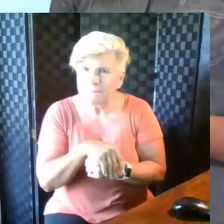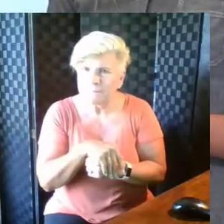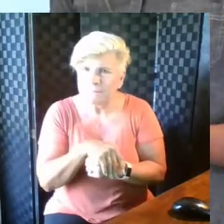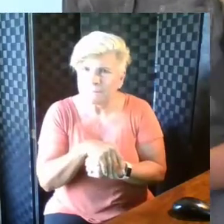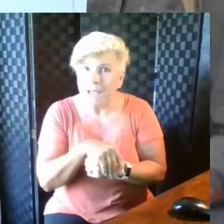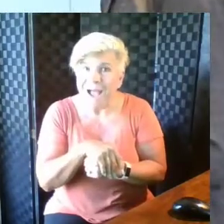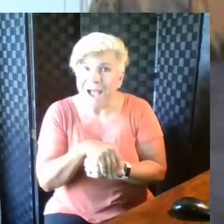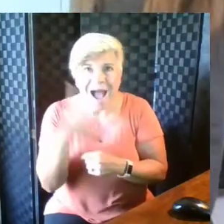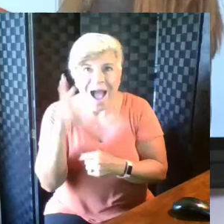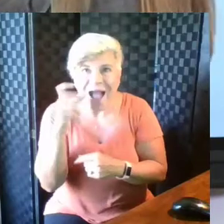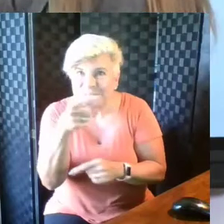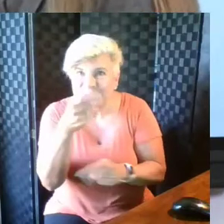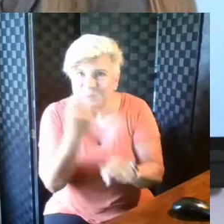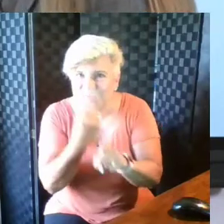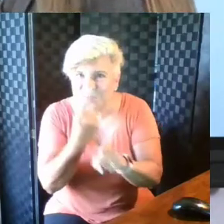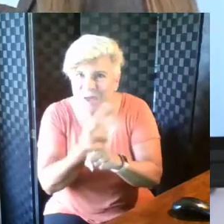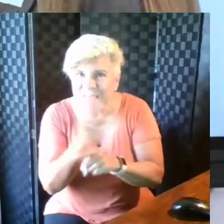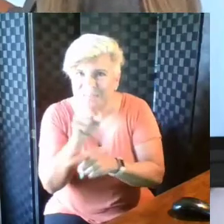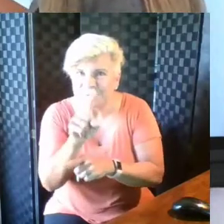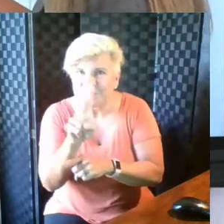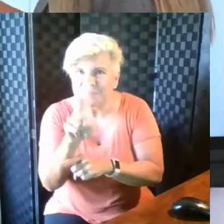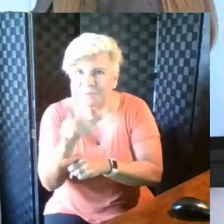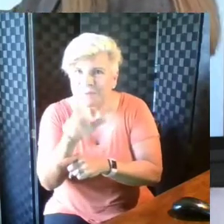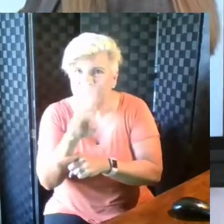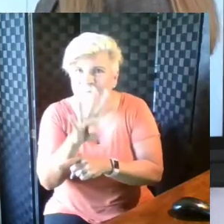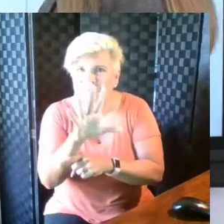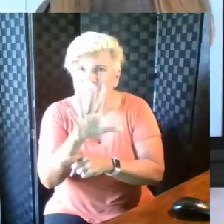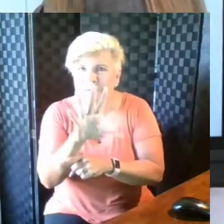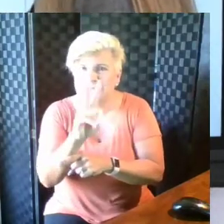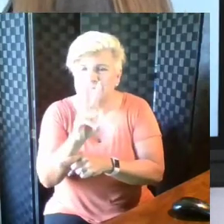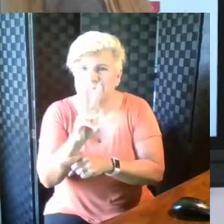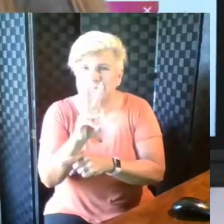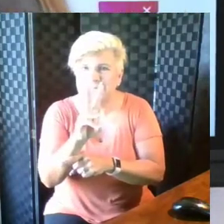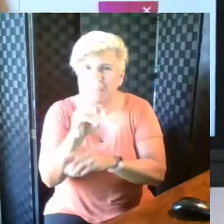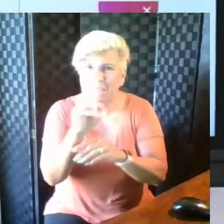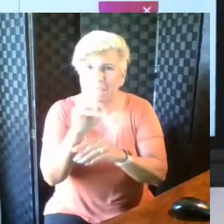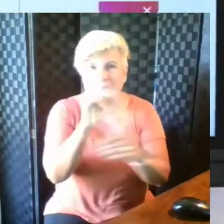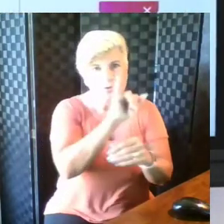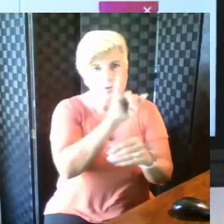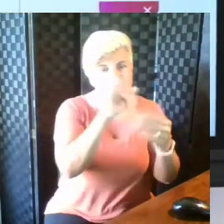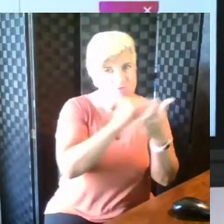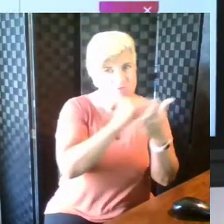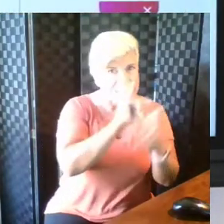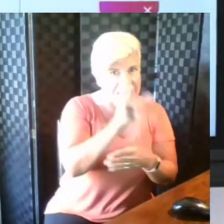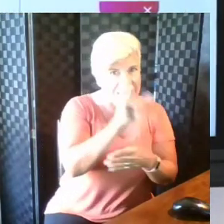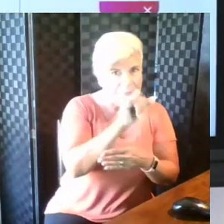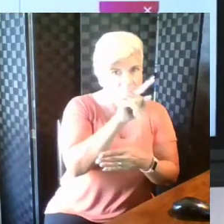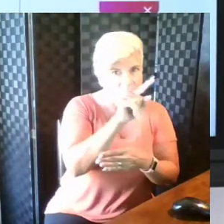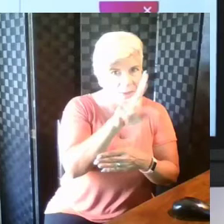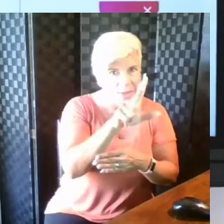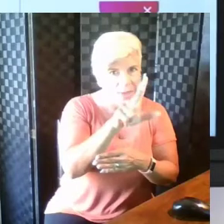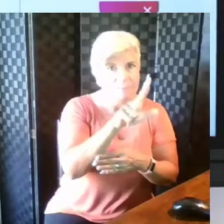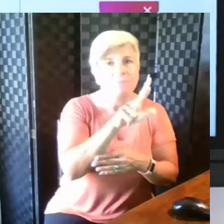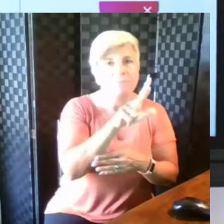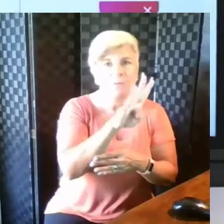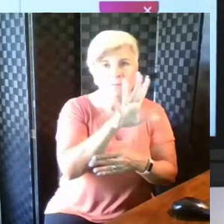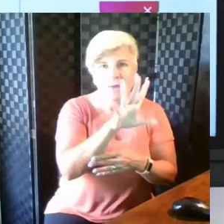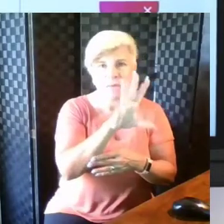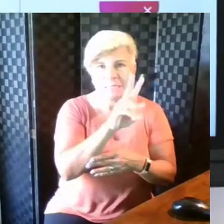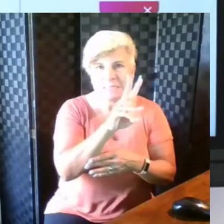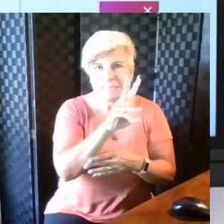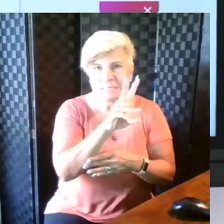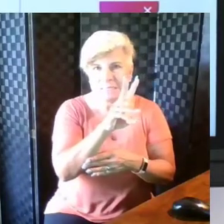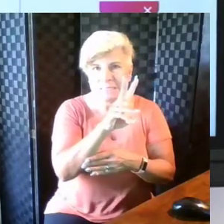Yeah, I heard so many say it already. 1, 2, 3, 4, 5, 6. 1, 2, 3,